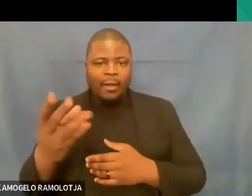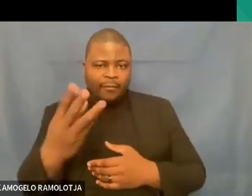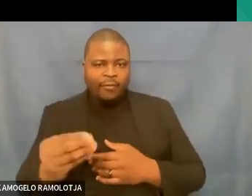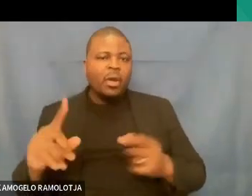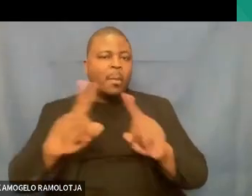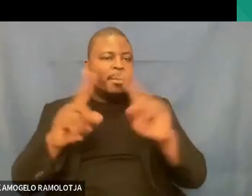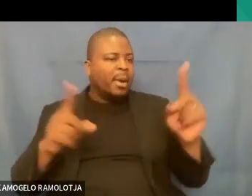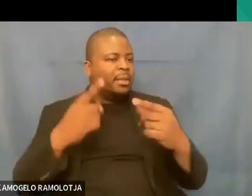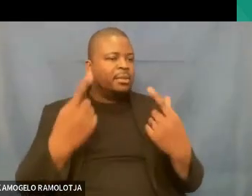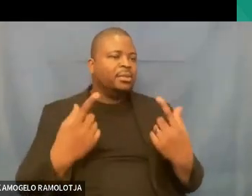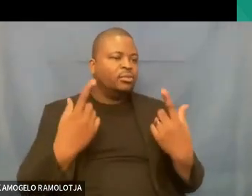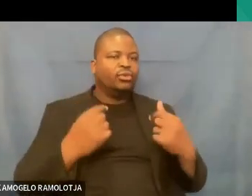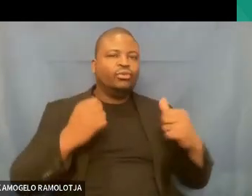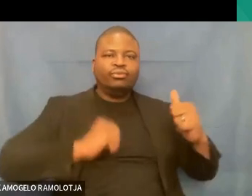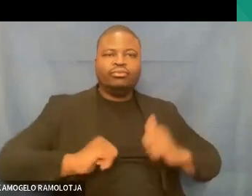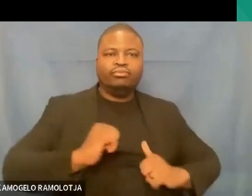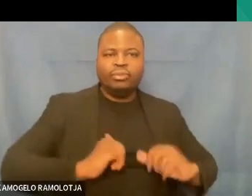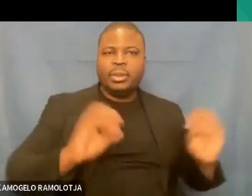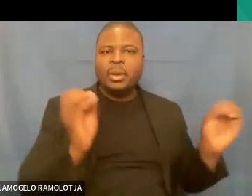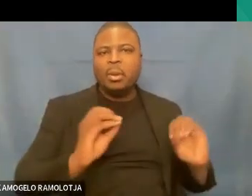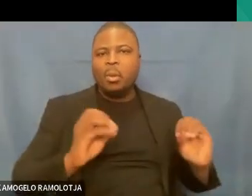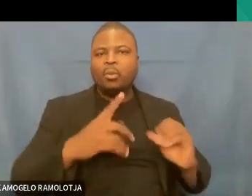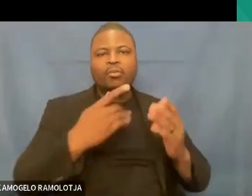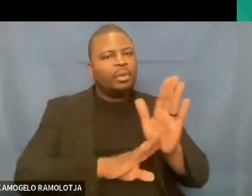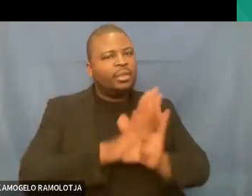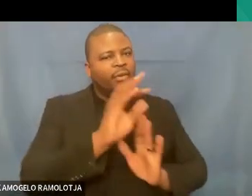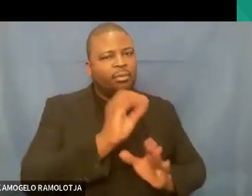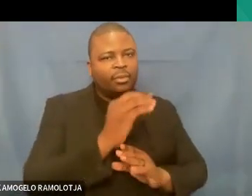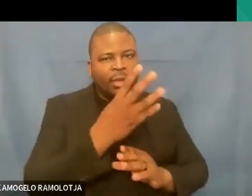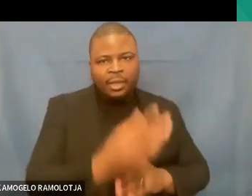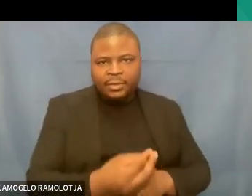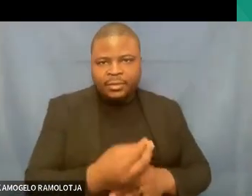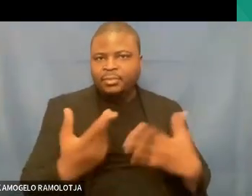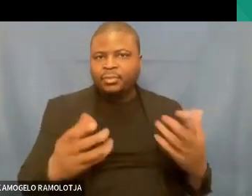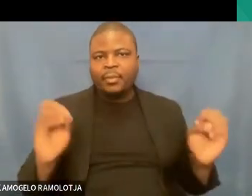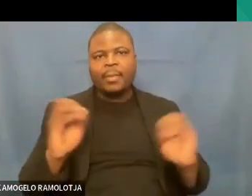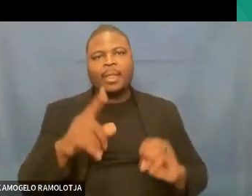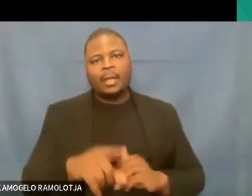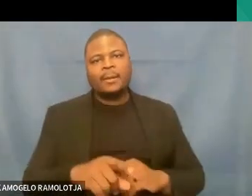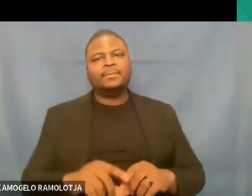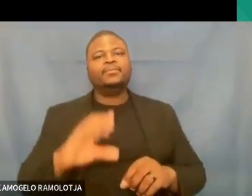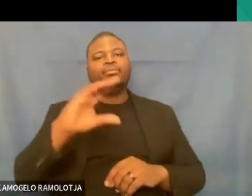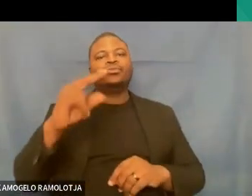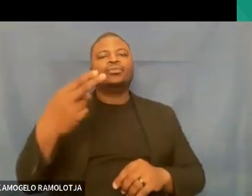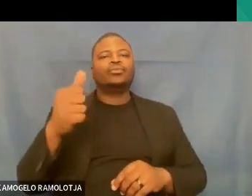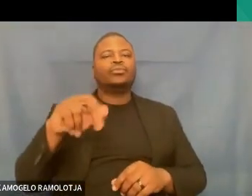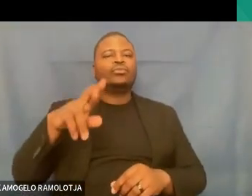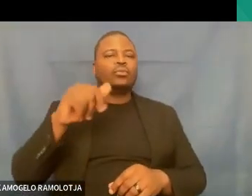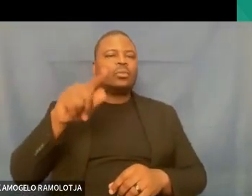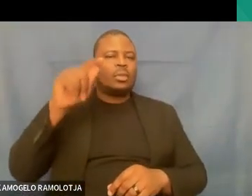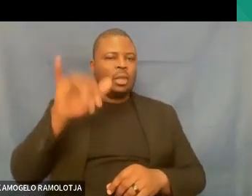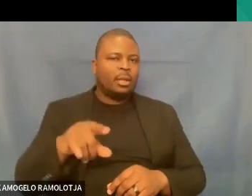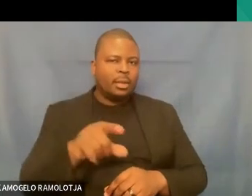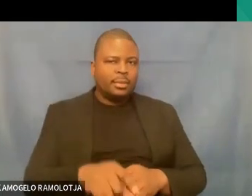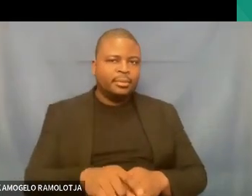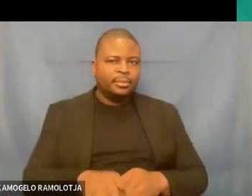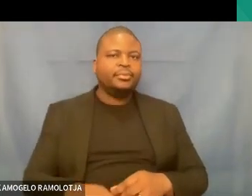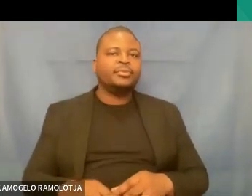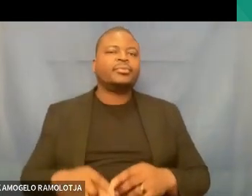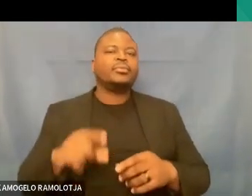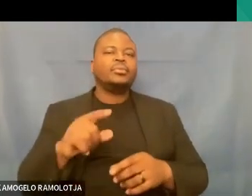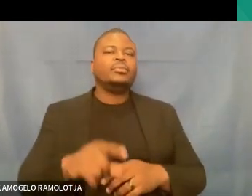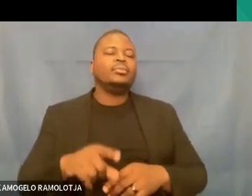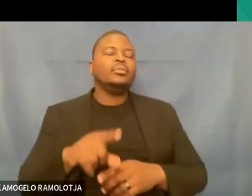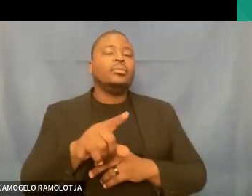that development? And then lastly, Charity and Anke spoke specifically, as well as Dr. Anam spoke specifically